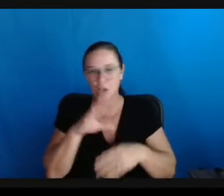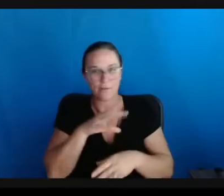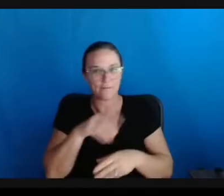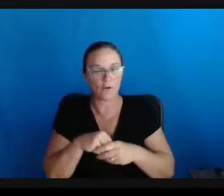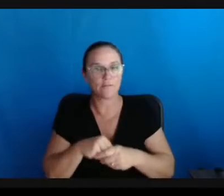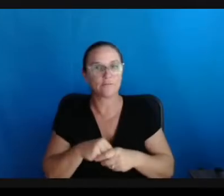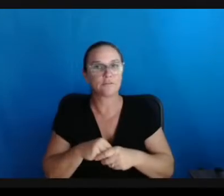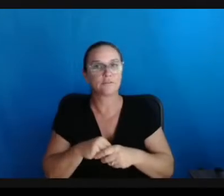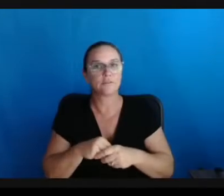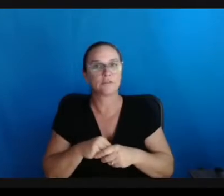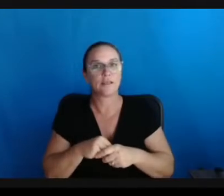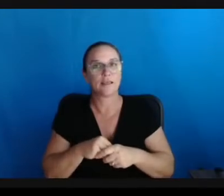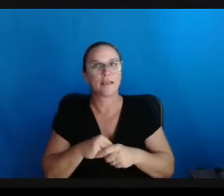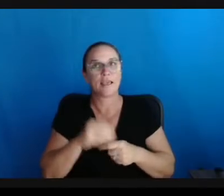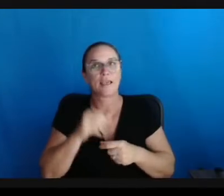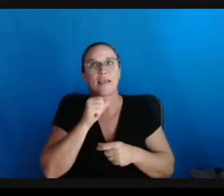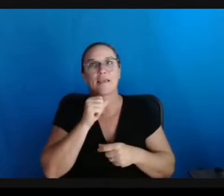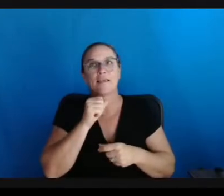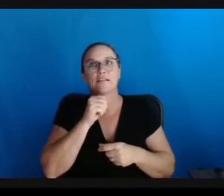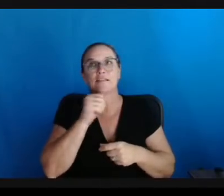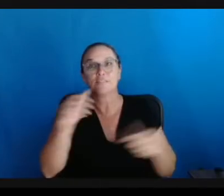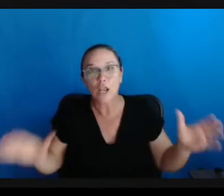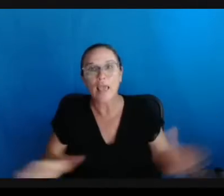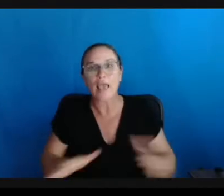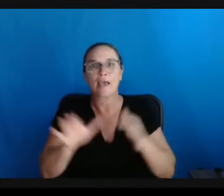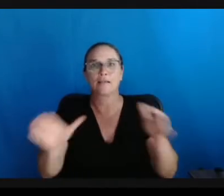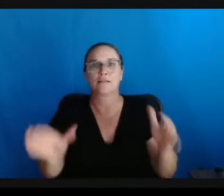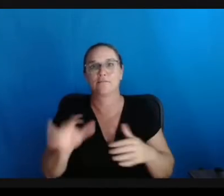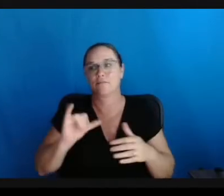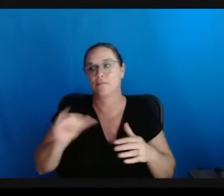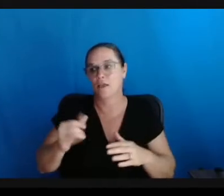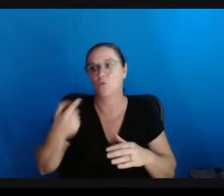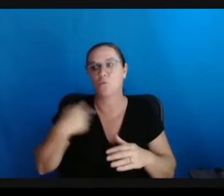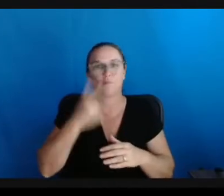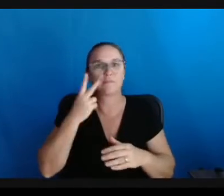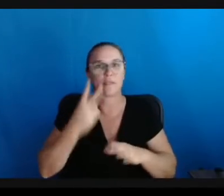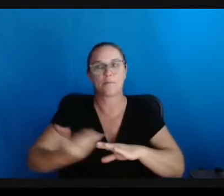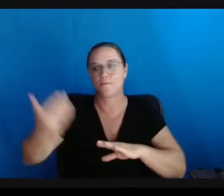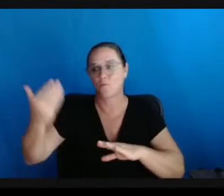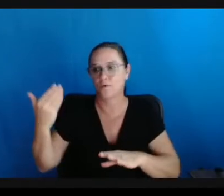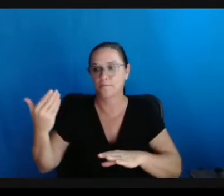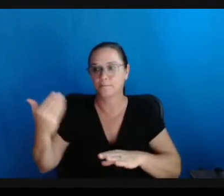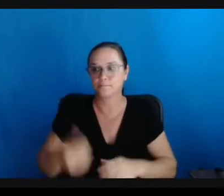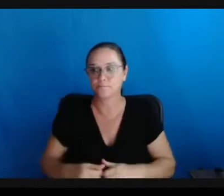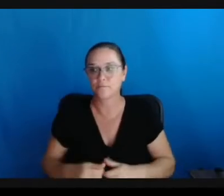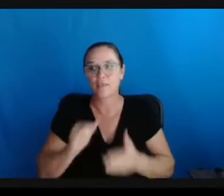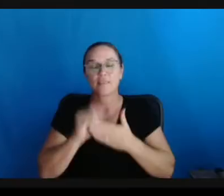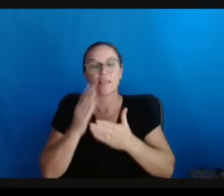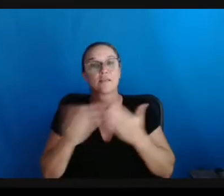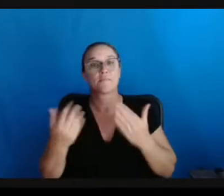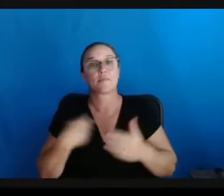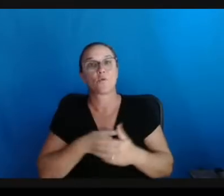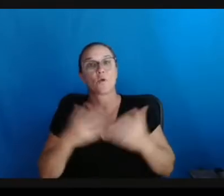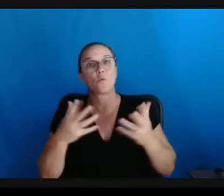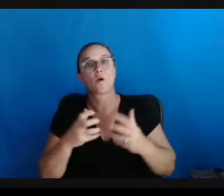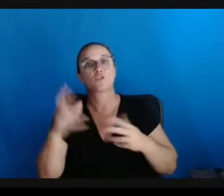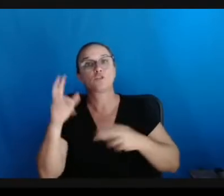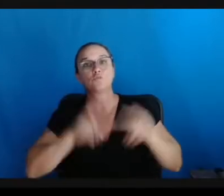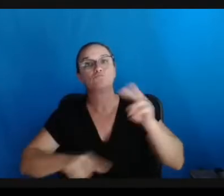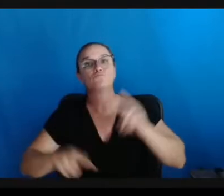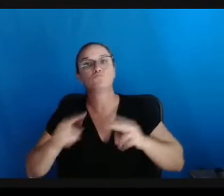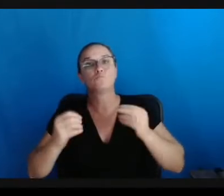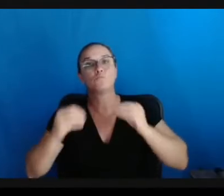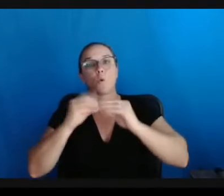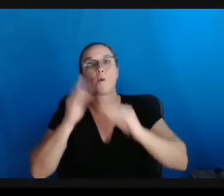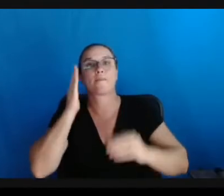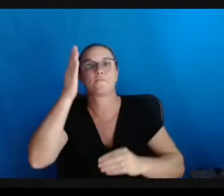but it's not as active as we've seen it at other periods in the past. And that's something we hope to explore more in the future, but that's, I would imagine, an active